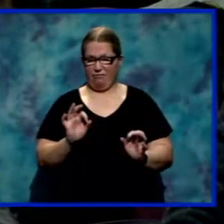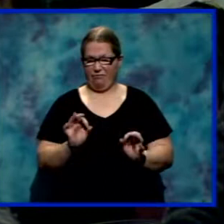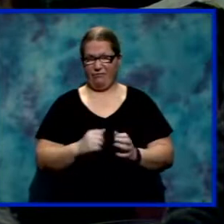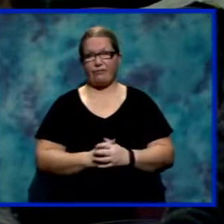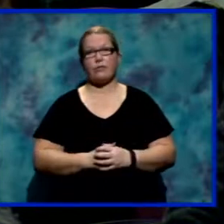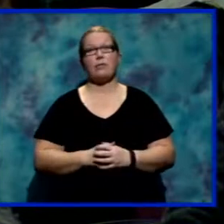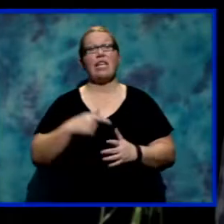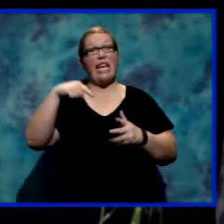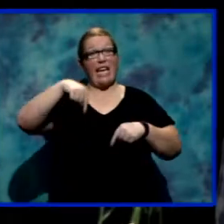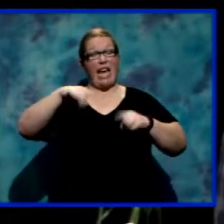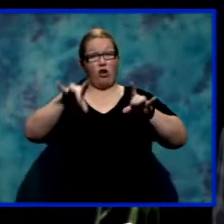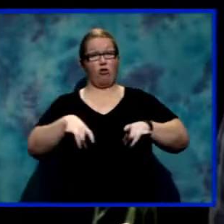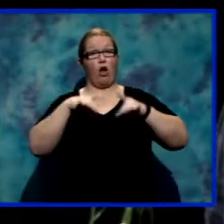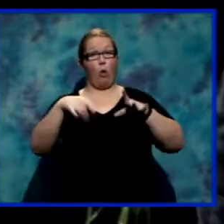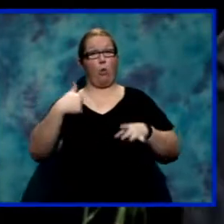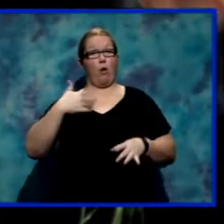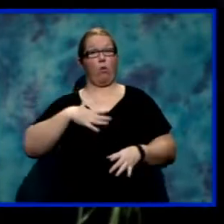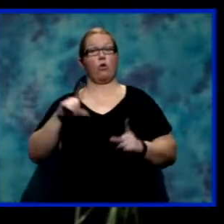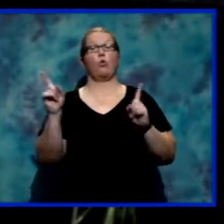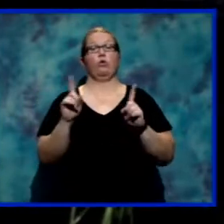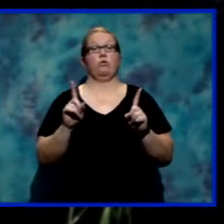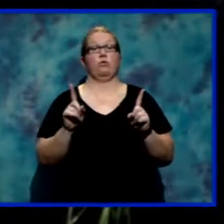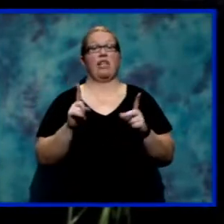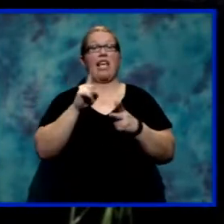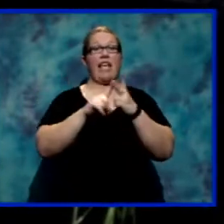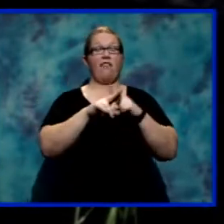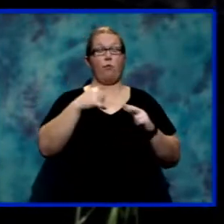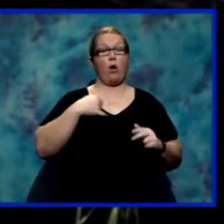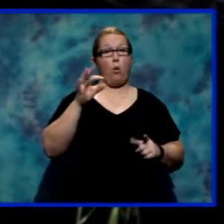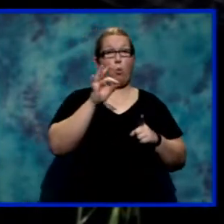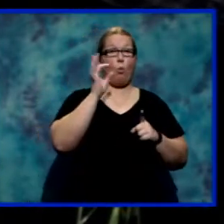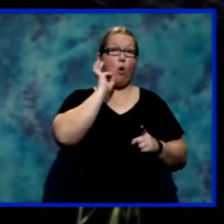we want to be what? If we're white, what do we want to be?